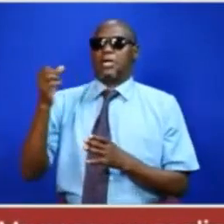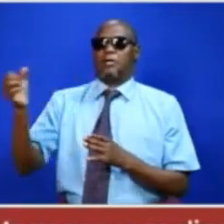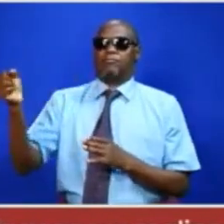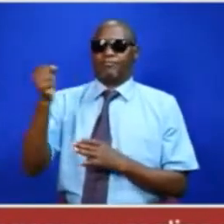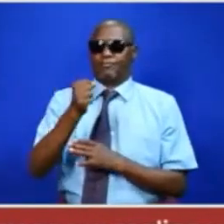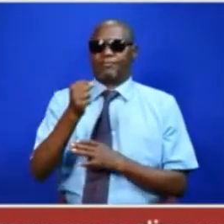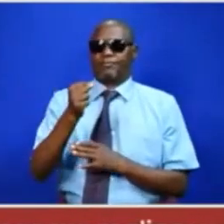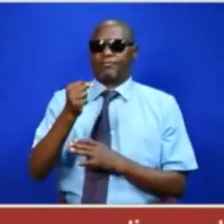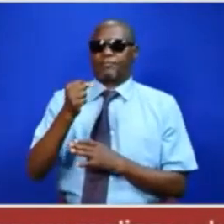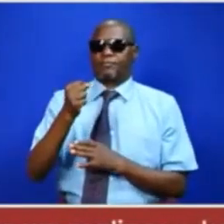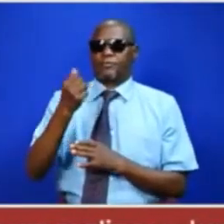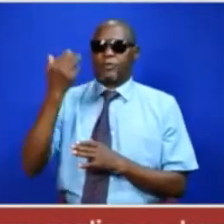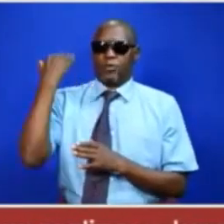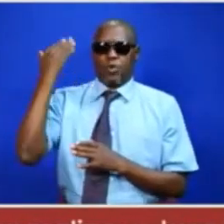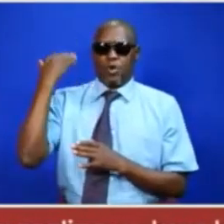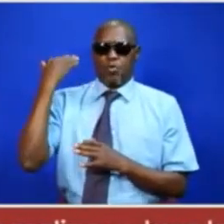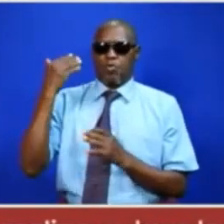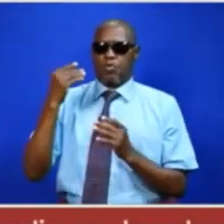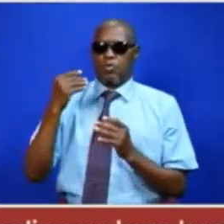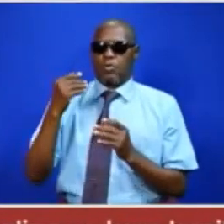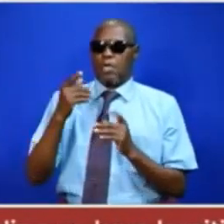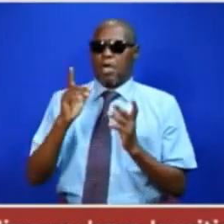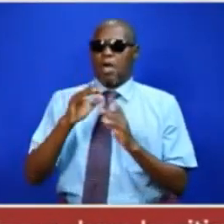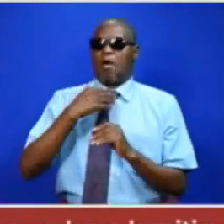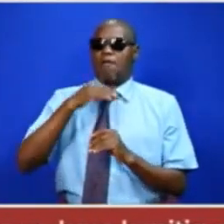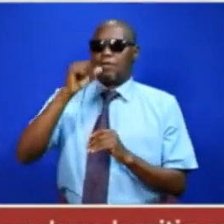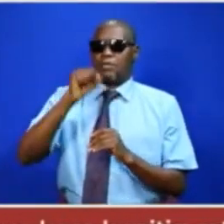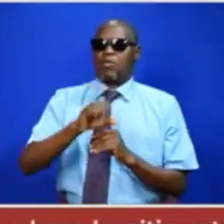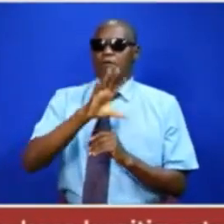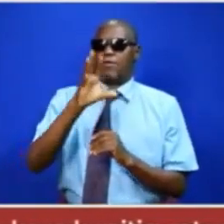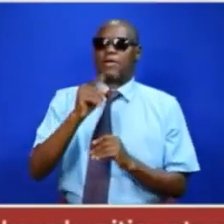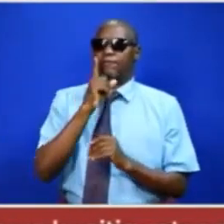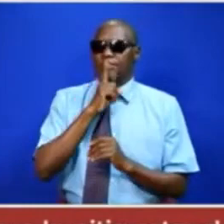Not too long ago we had Southern Africa.